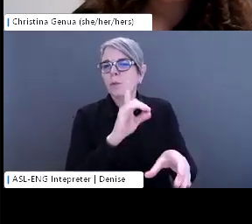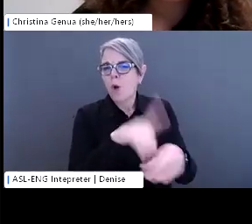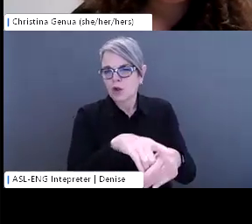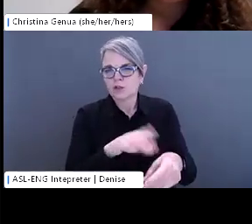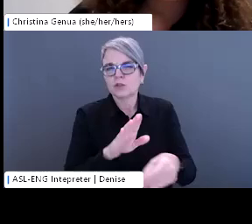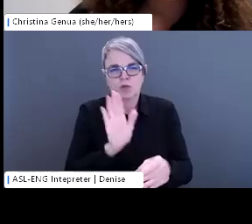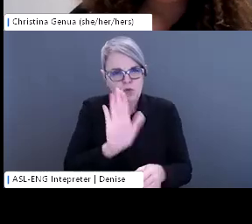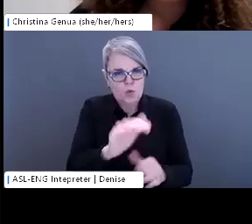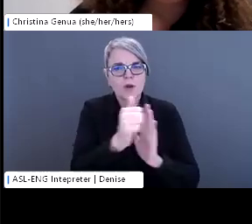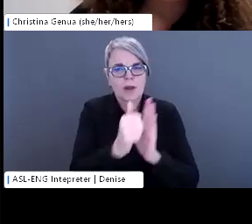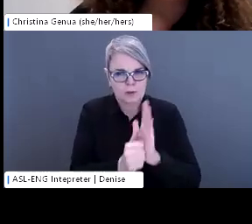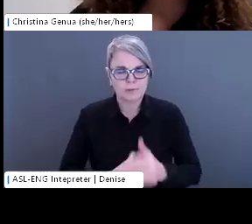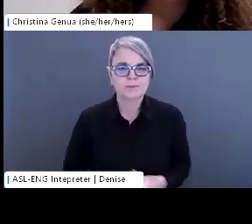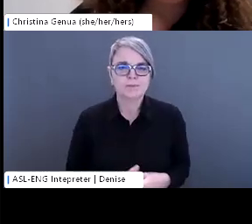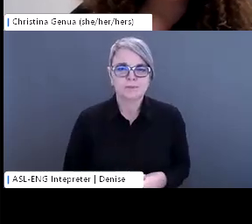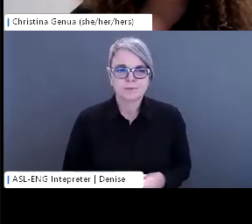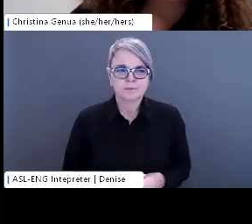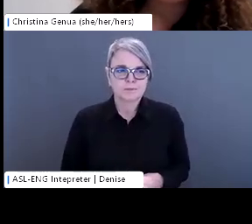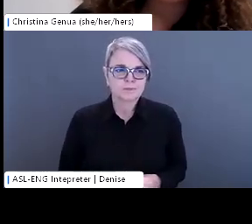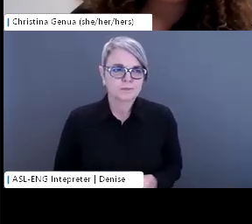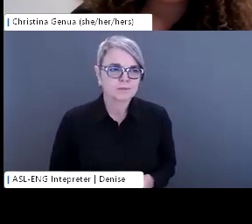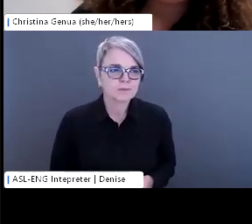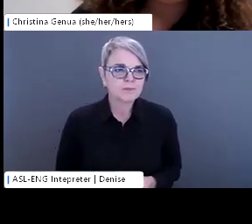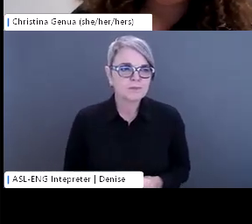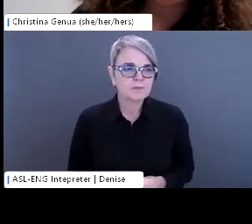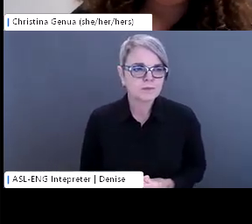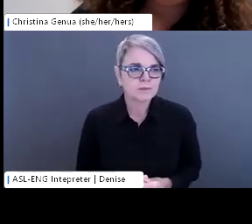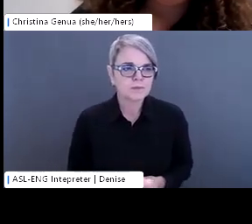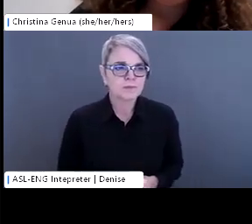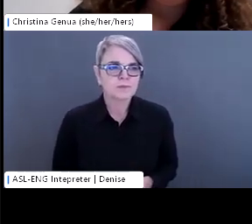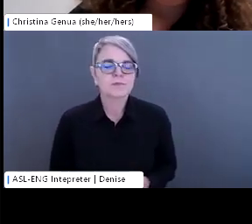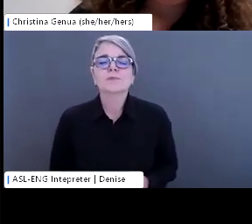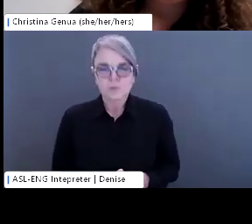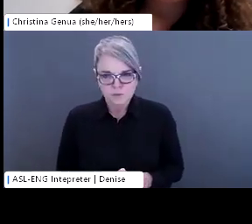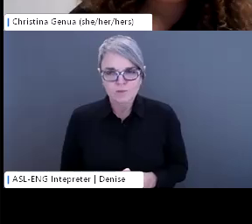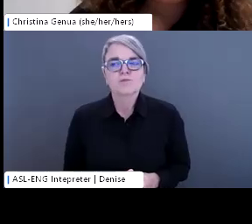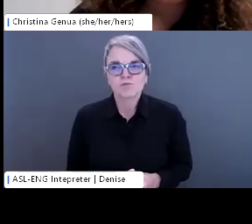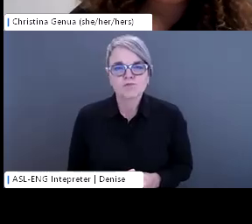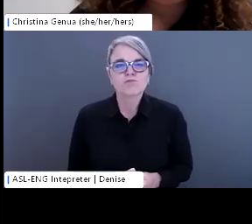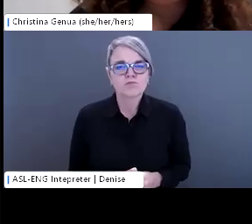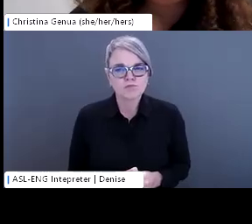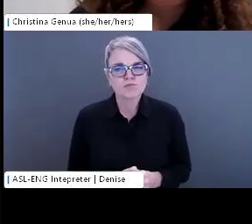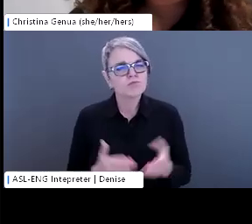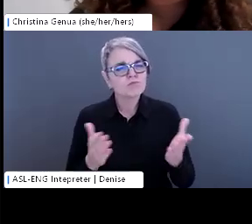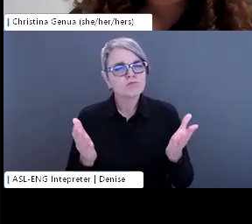Okay. Is there anywhere else that we haven't necessarily spoken about where um,